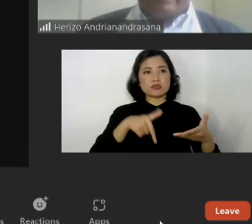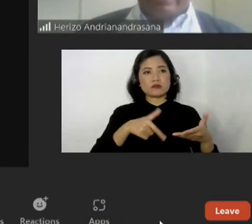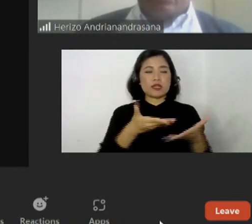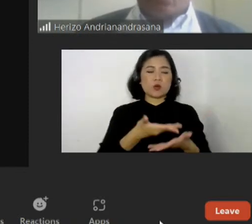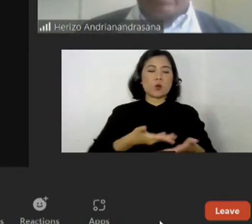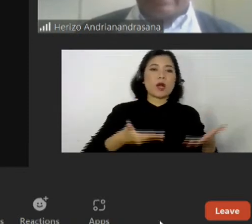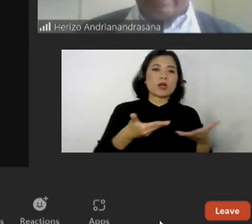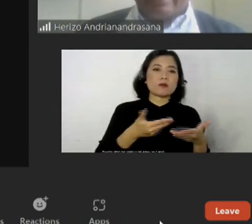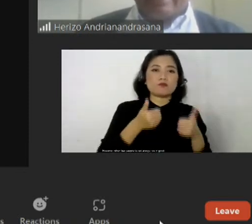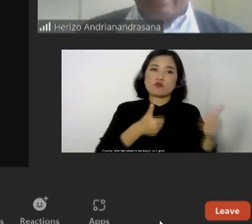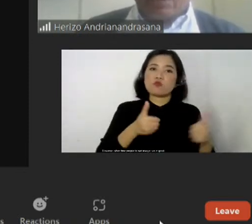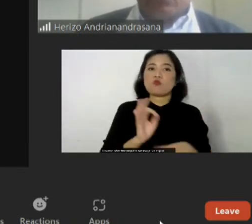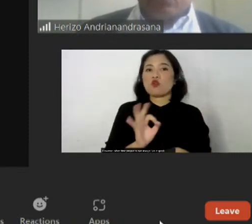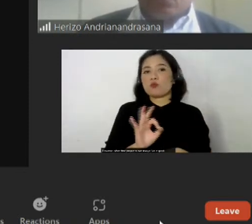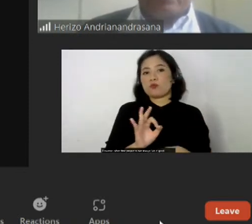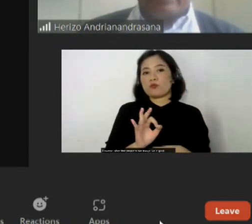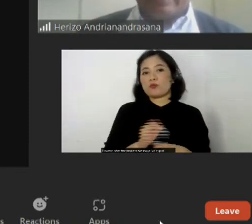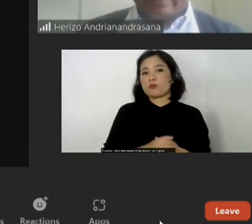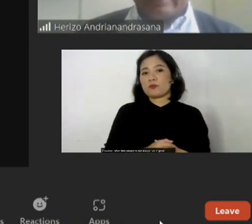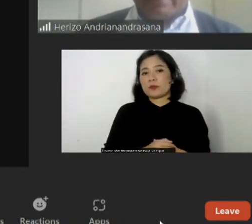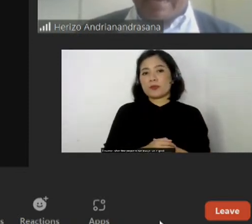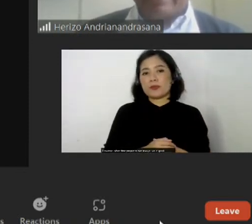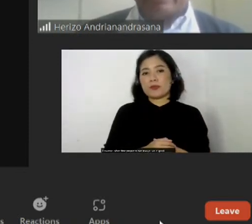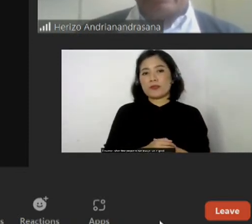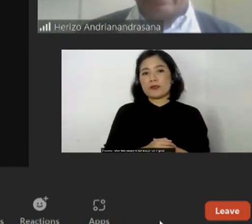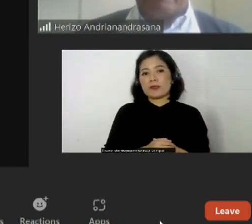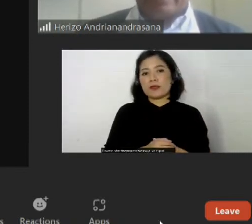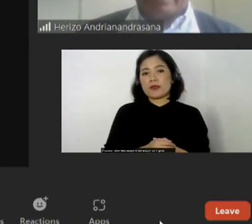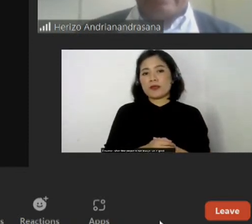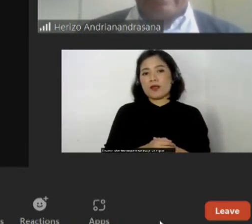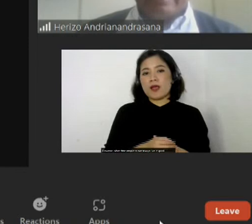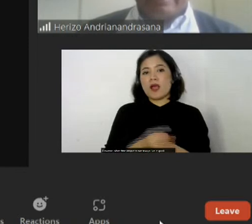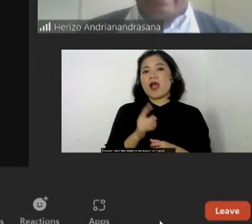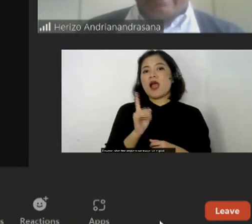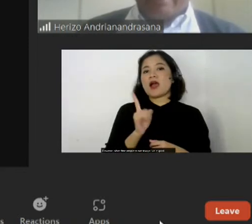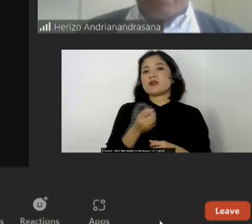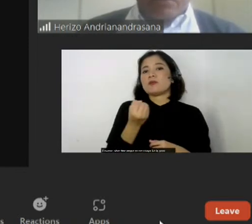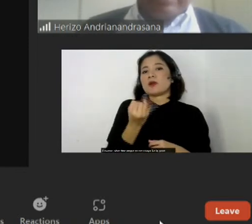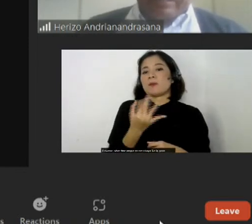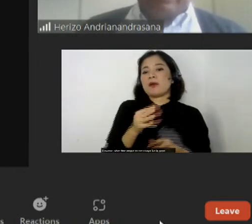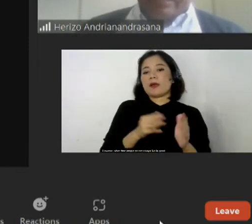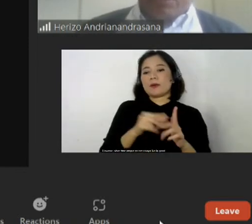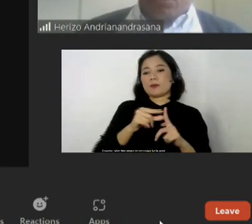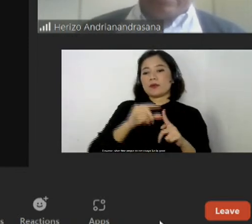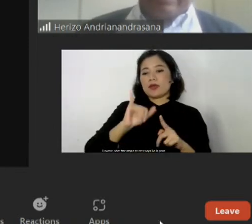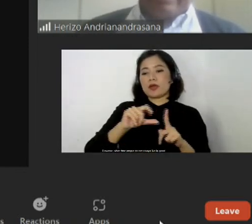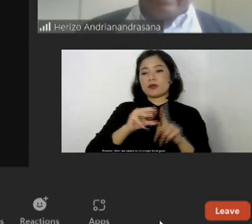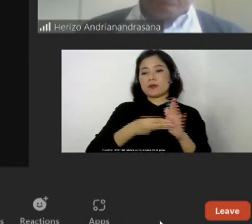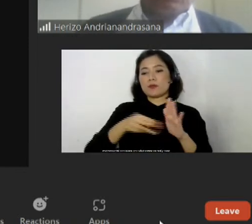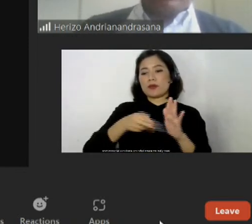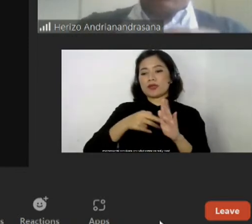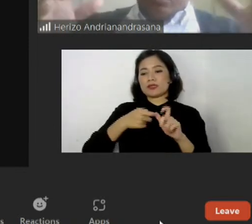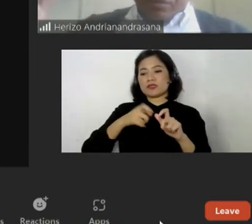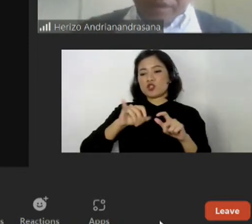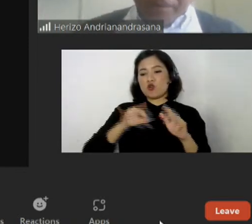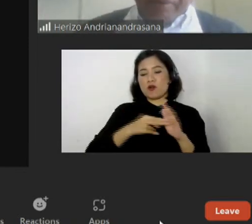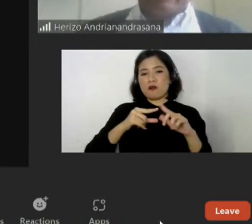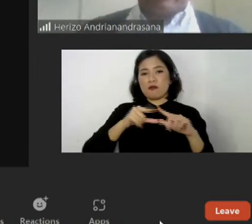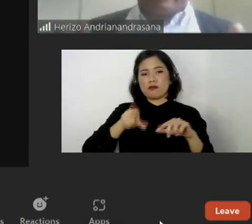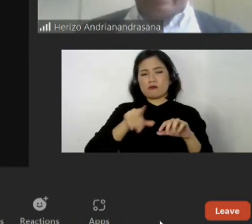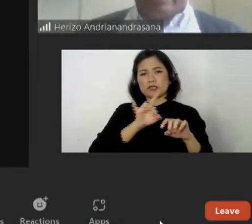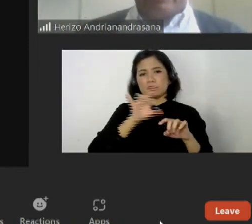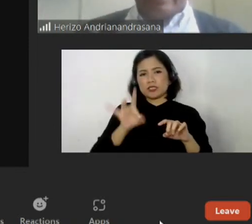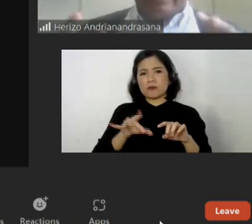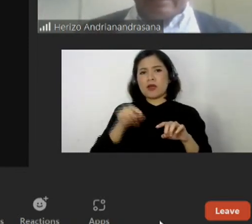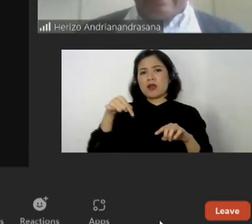we really need to consider a fourth dimension of MPI, which is the environment, if we want to